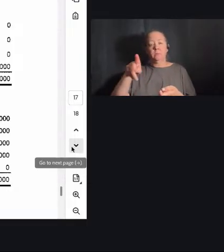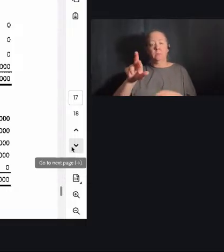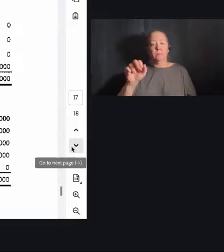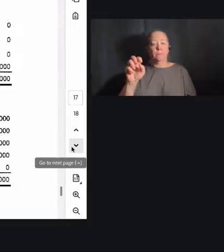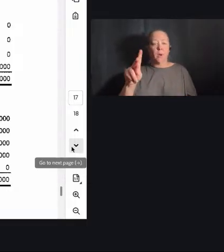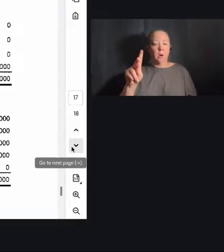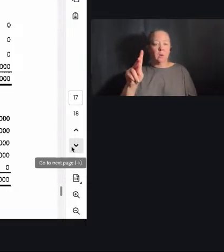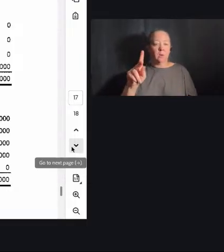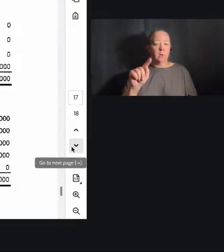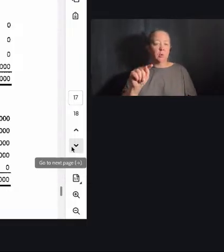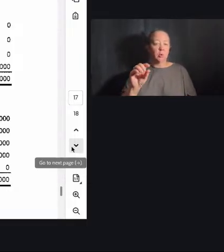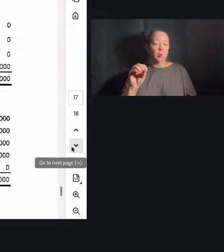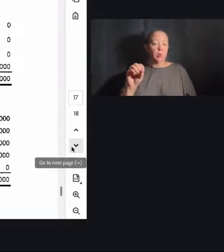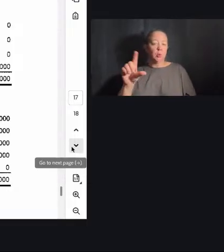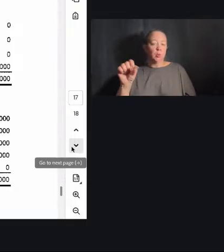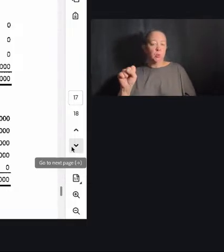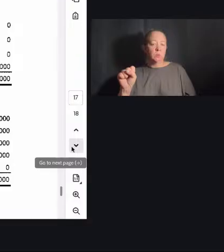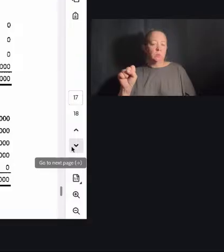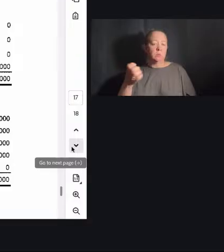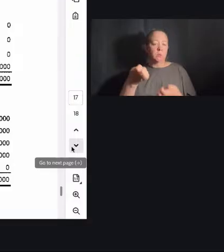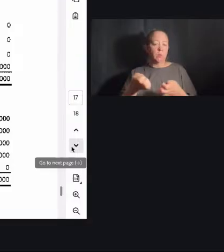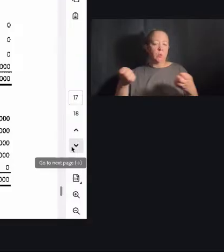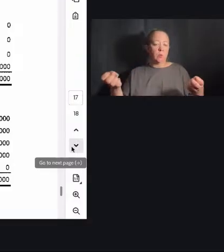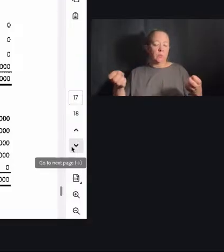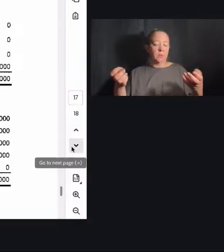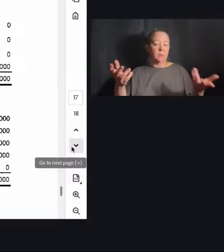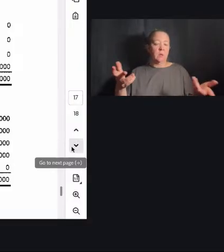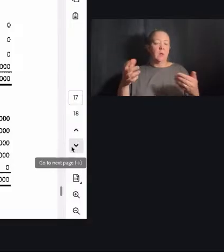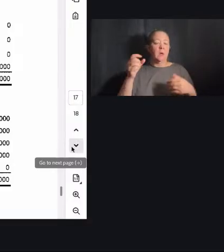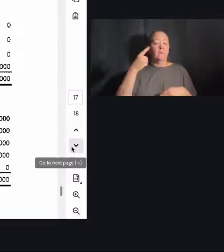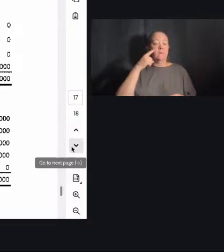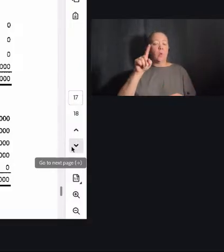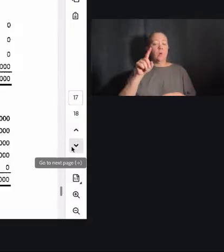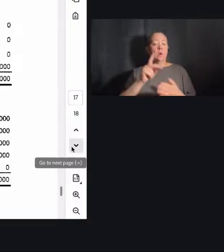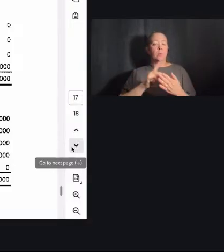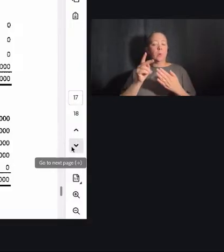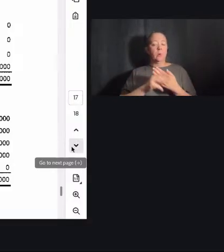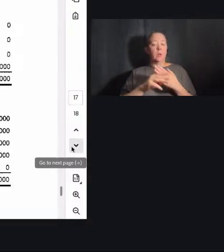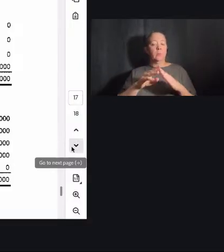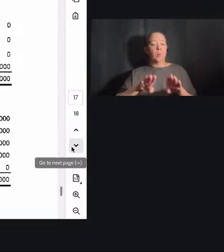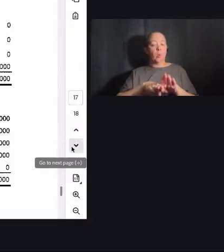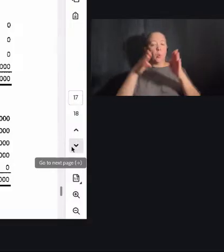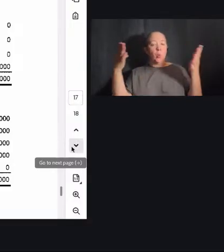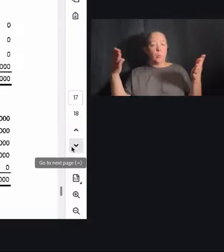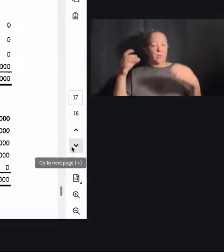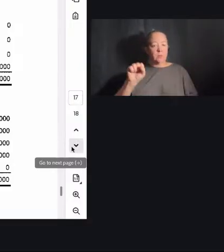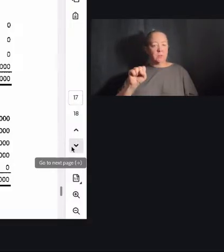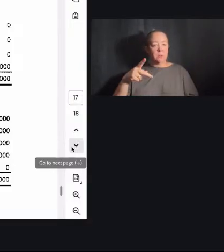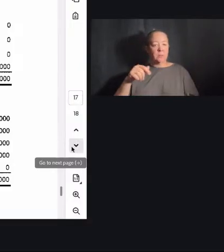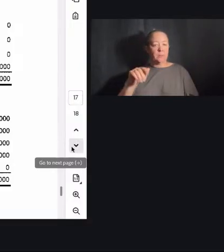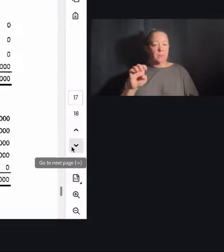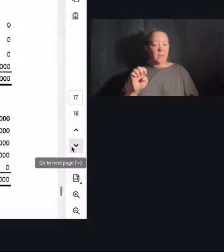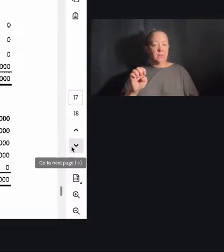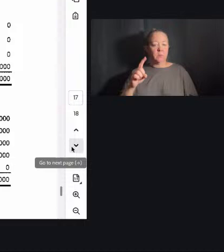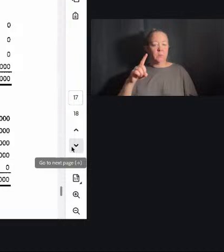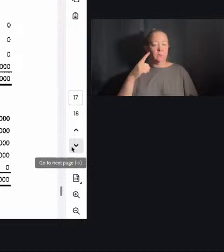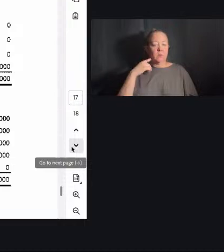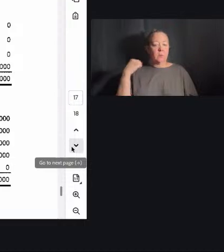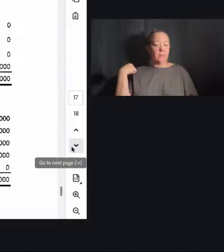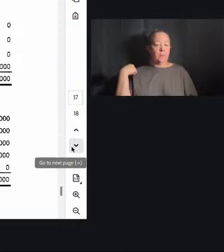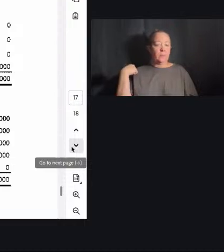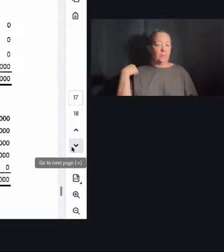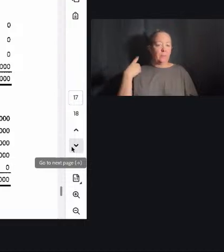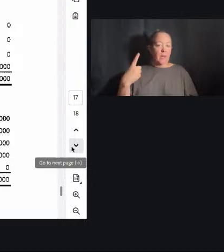The program open space, we are proposing that this year. I believe last year or for the last 2 years, we were seeing how this might help out